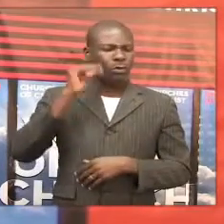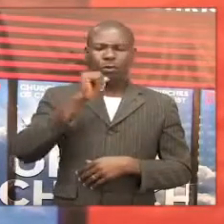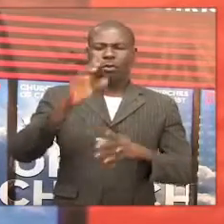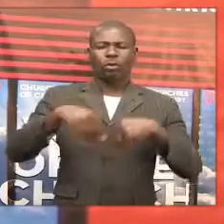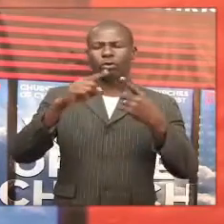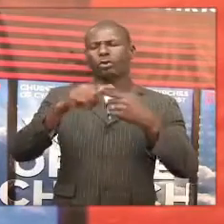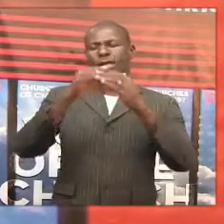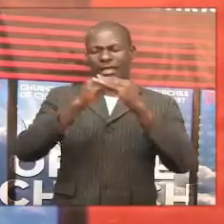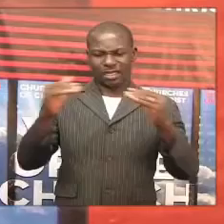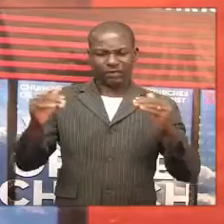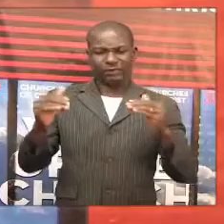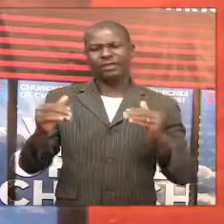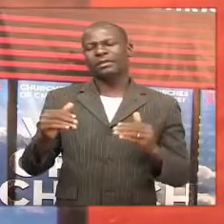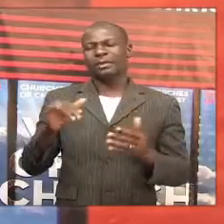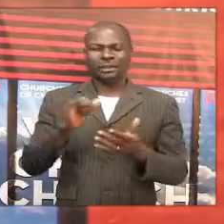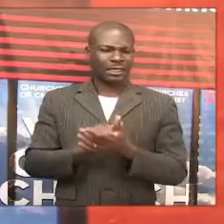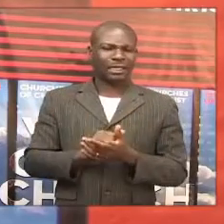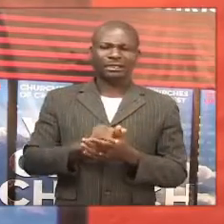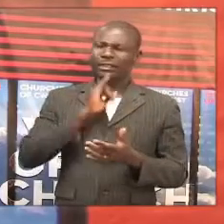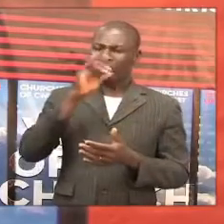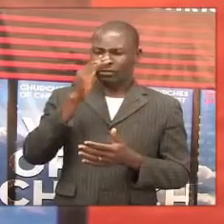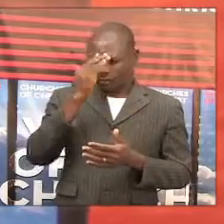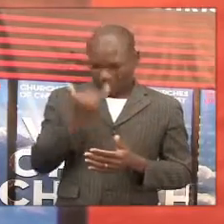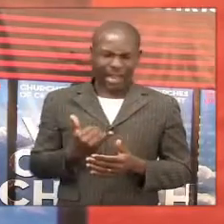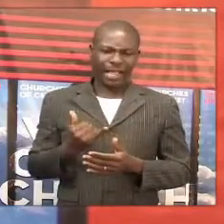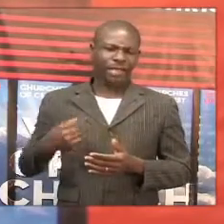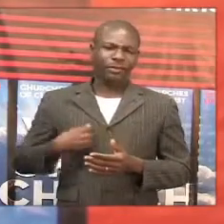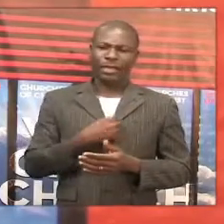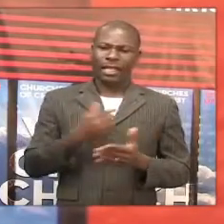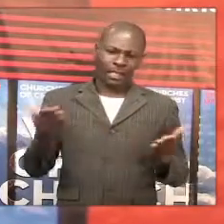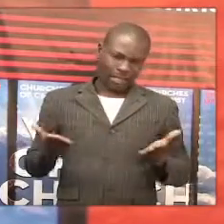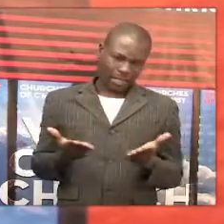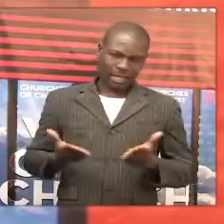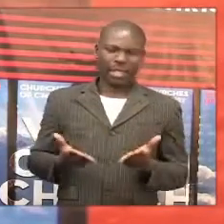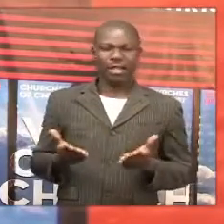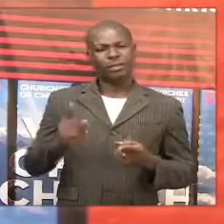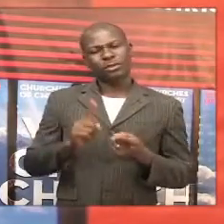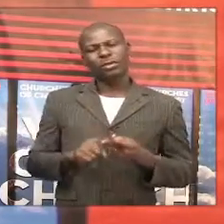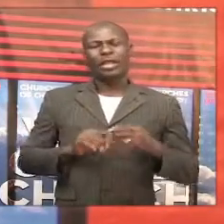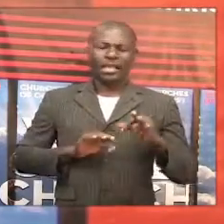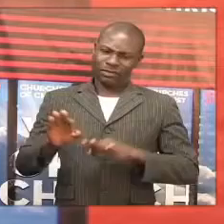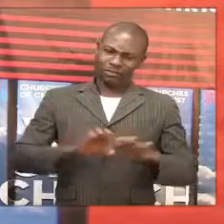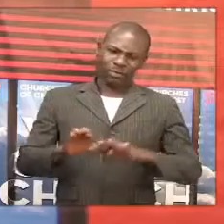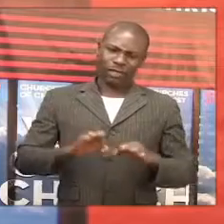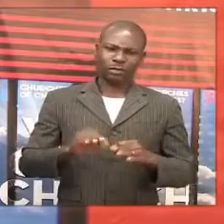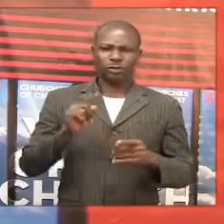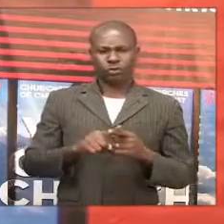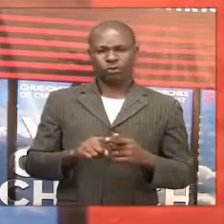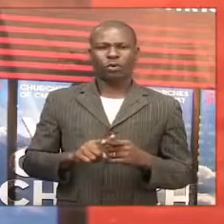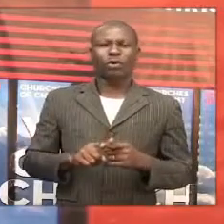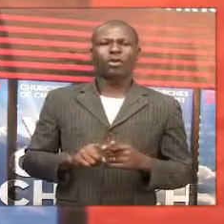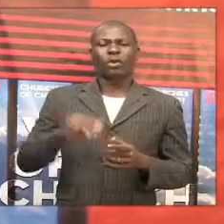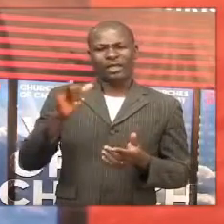na wan hwe ya heaven kra no unkobida. And no, and a number Bible so, a church him, a diatre, sa